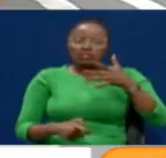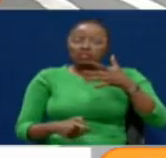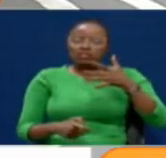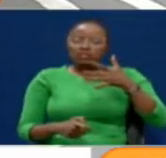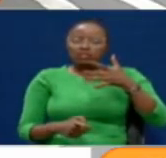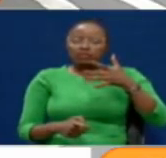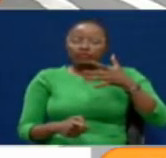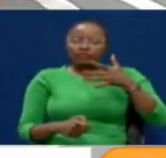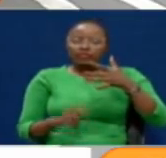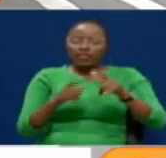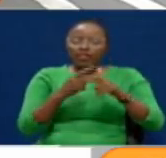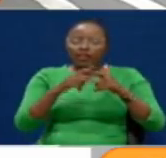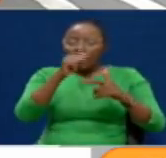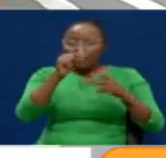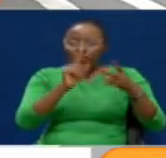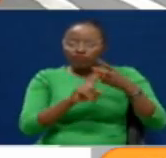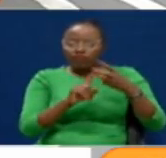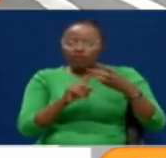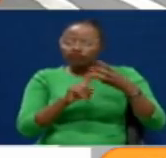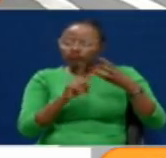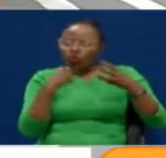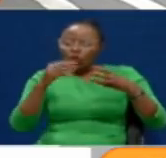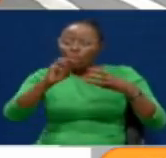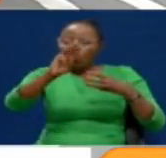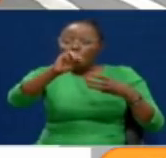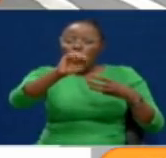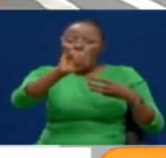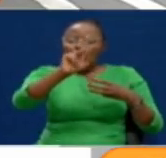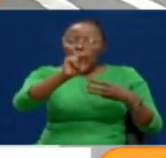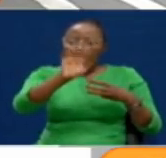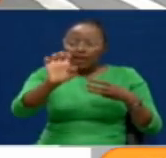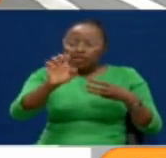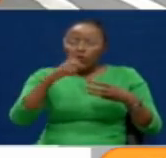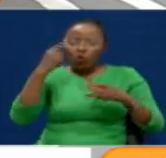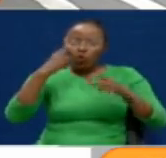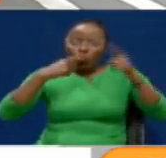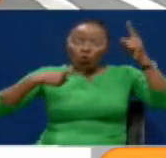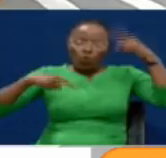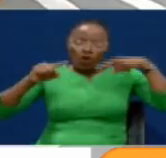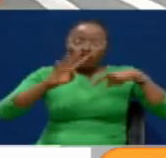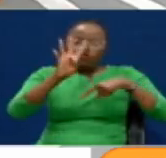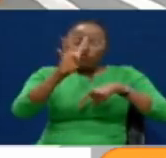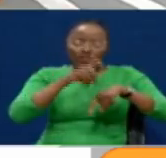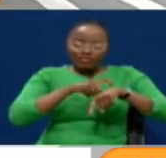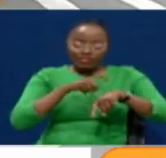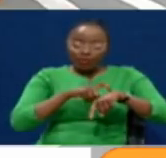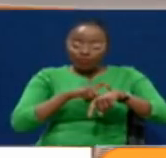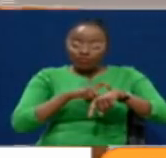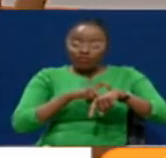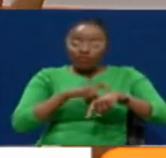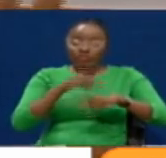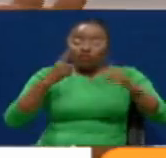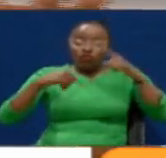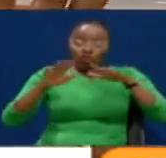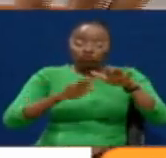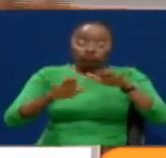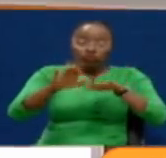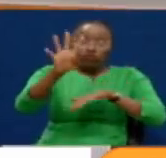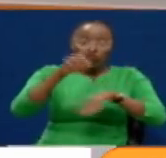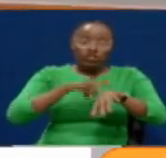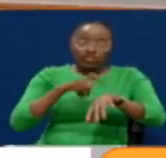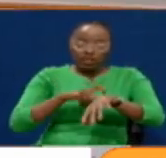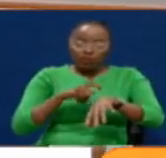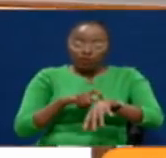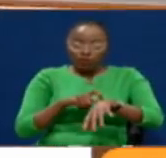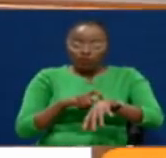then there's one more guy, Mike Doughty. Mike Doughty. Who won the safari four times. He won the safari four times with